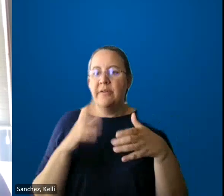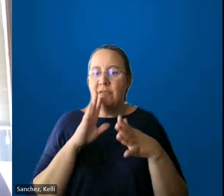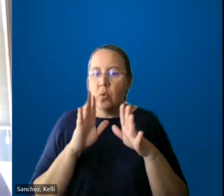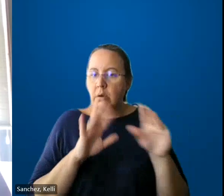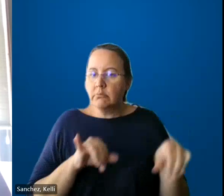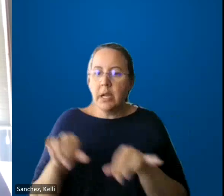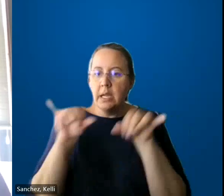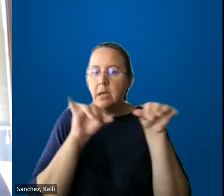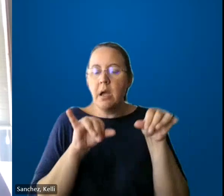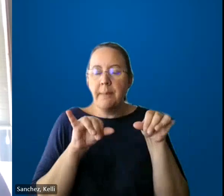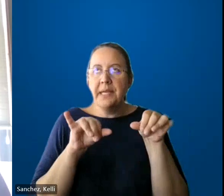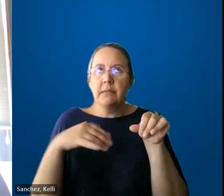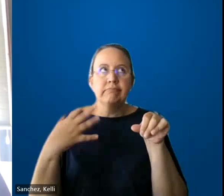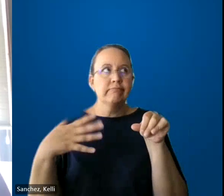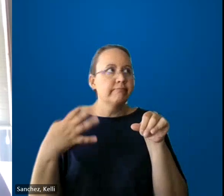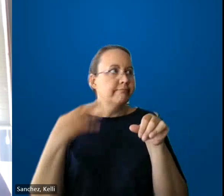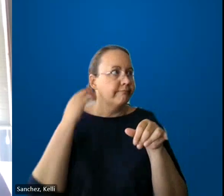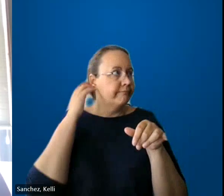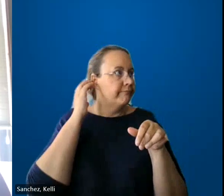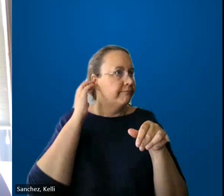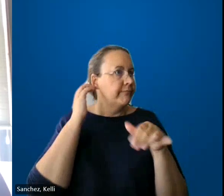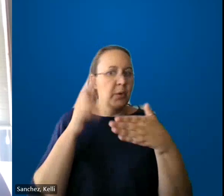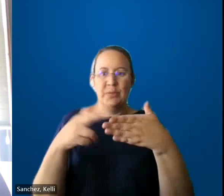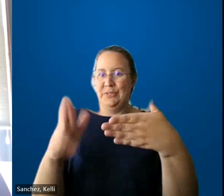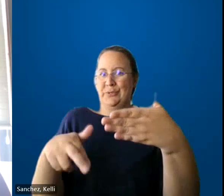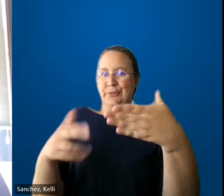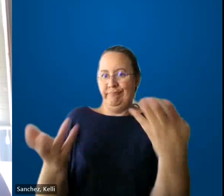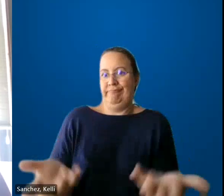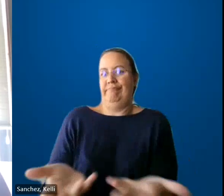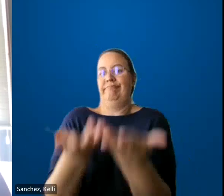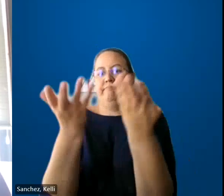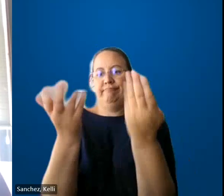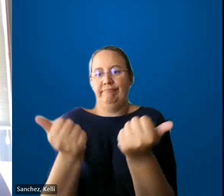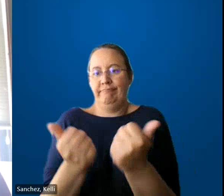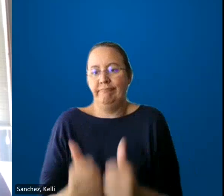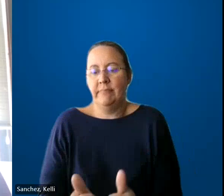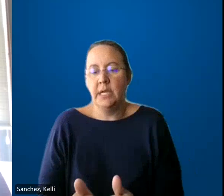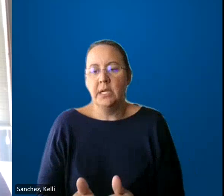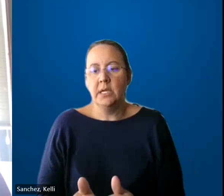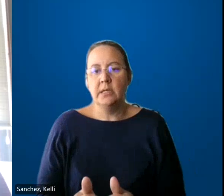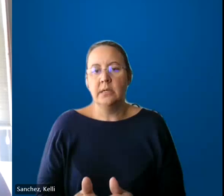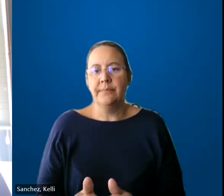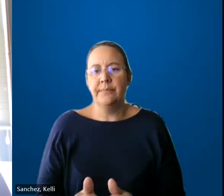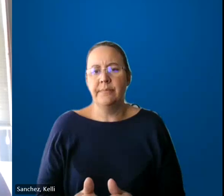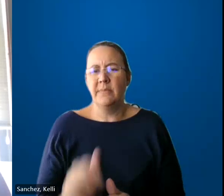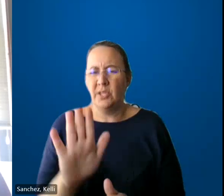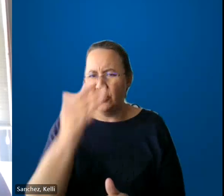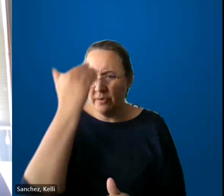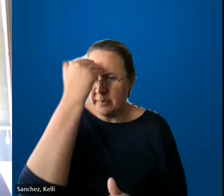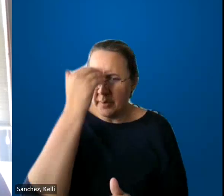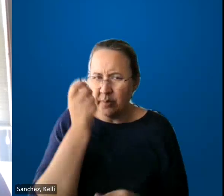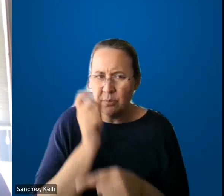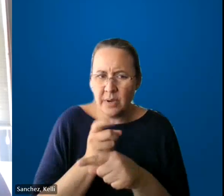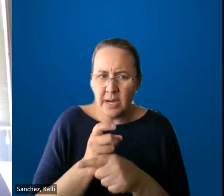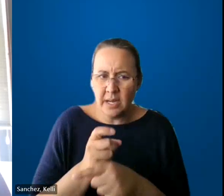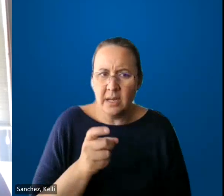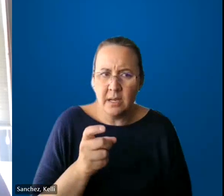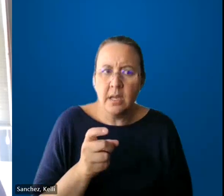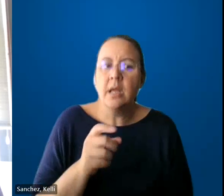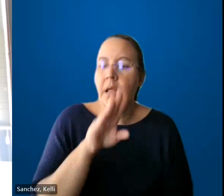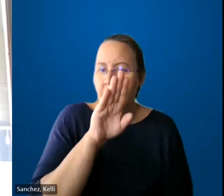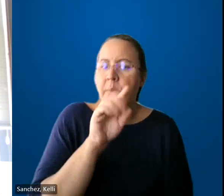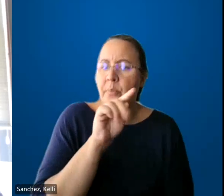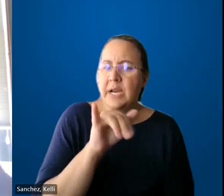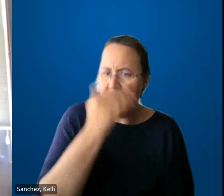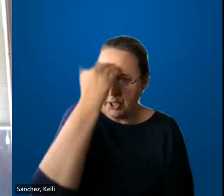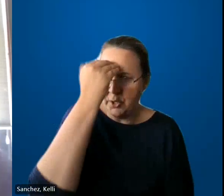common end result, I guess would be a good. Gotcha. I mean, do Okay. you think you're familiar with them, correct, Brittany? Yes, I just